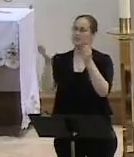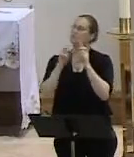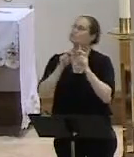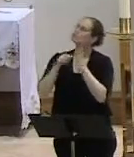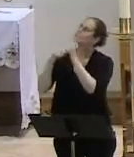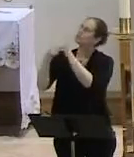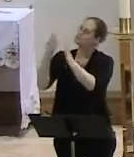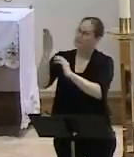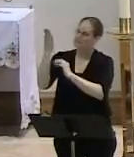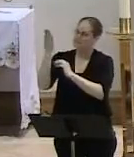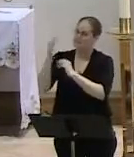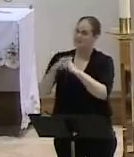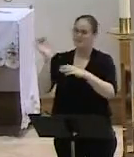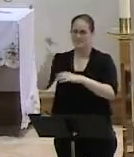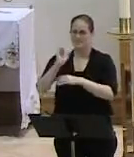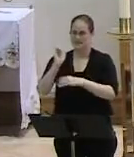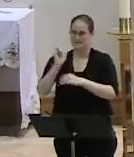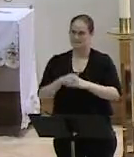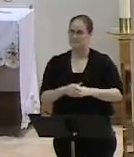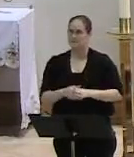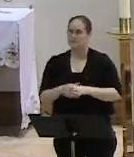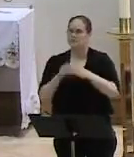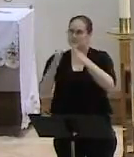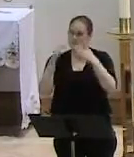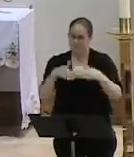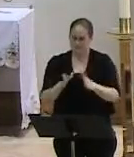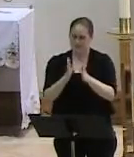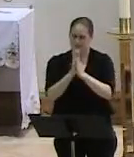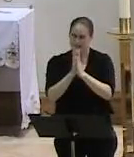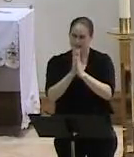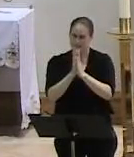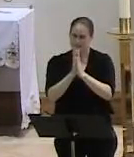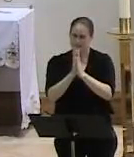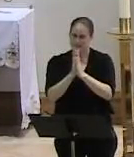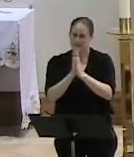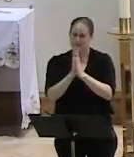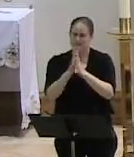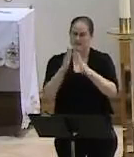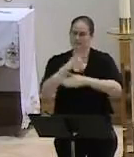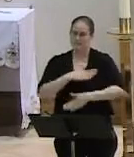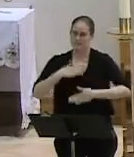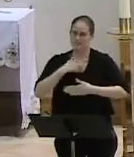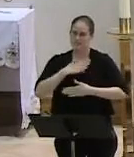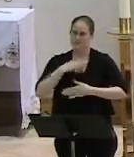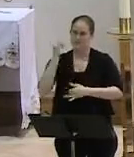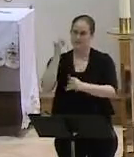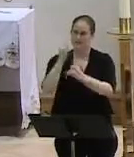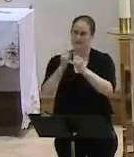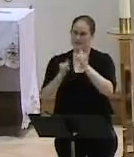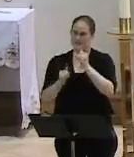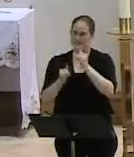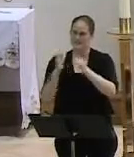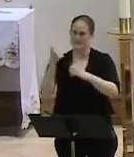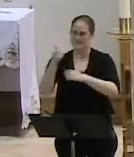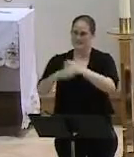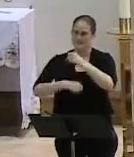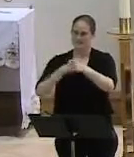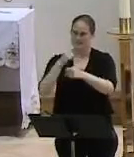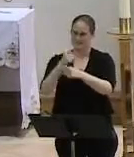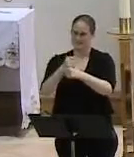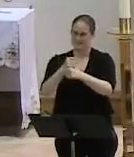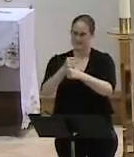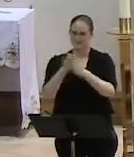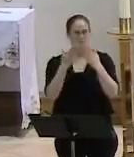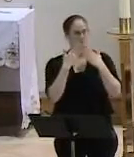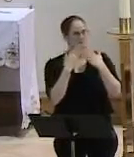we have prayed with you, so we shall pray for you in appreciation of these last 10 years. And